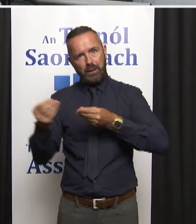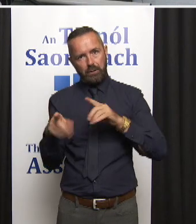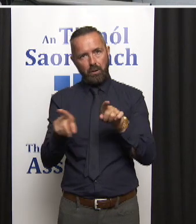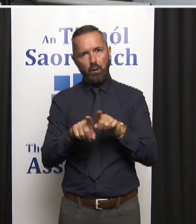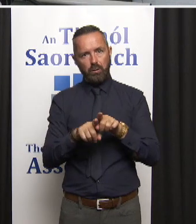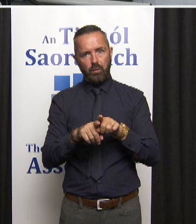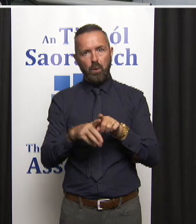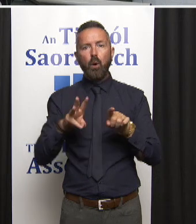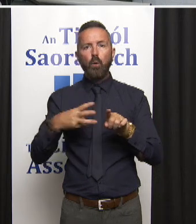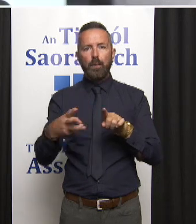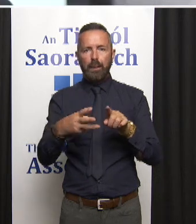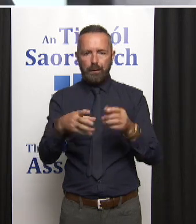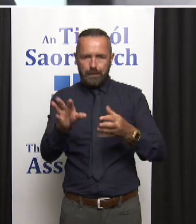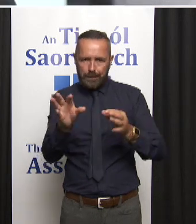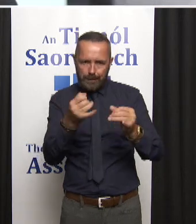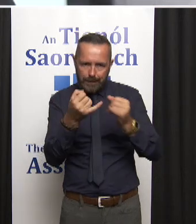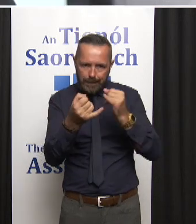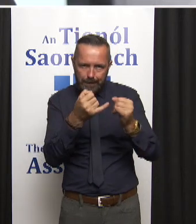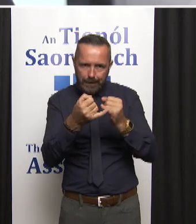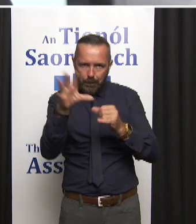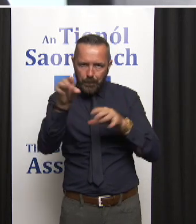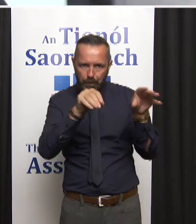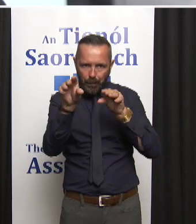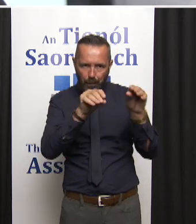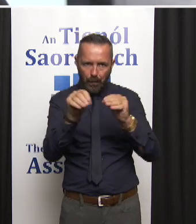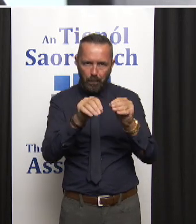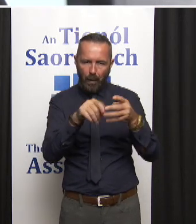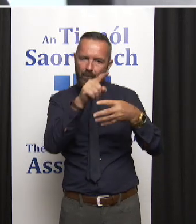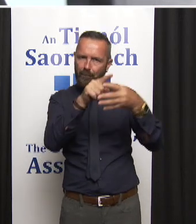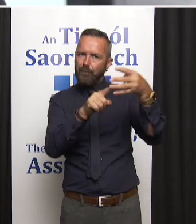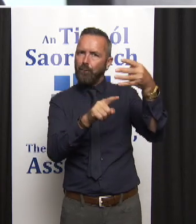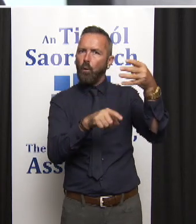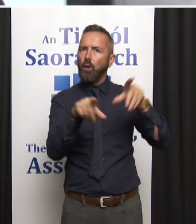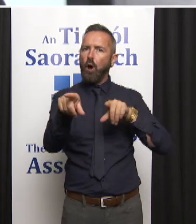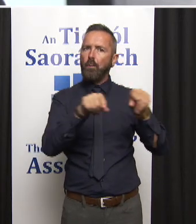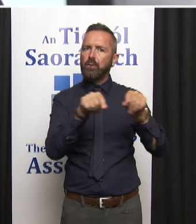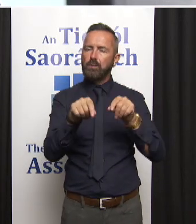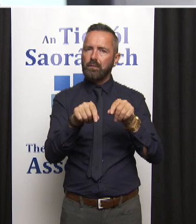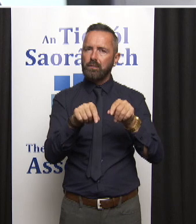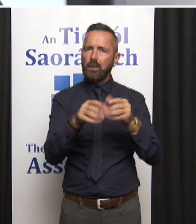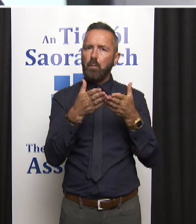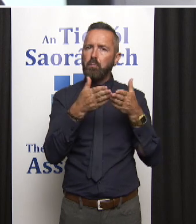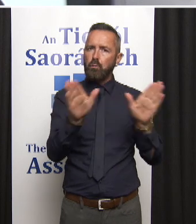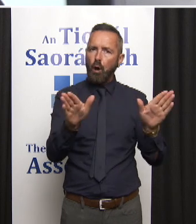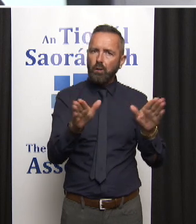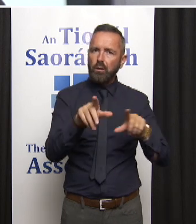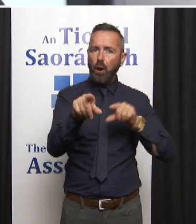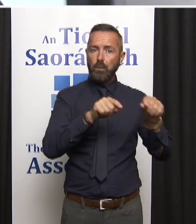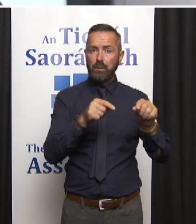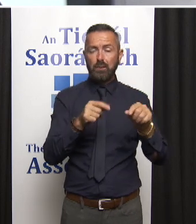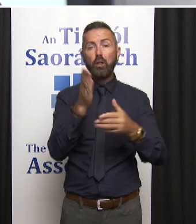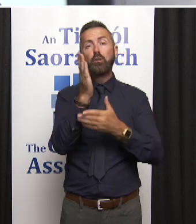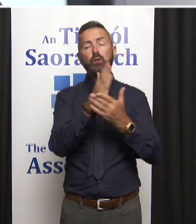down into 4 relatively broad options, and you'll see that there's some commonalities, and I'll speak to these over the